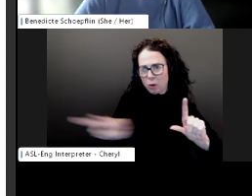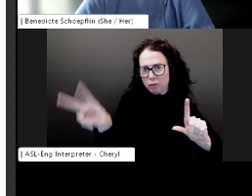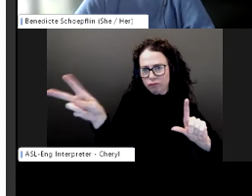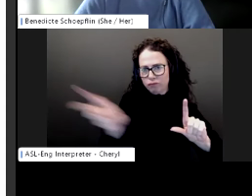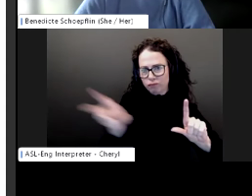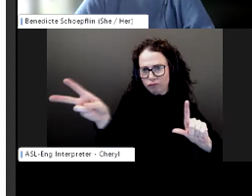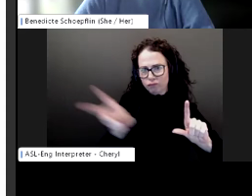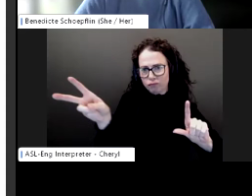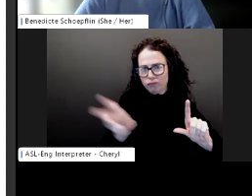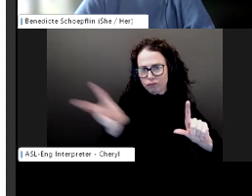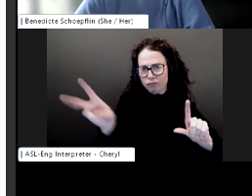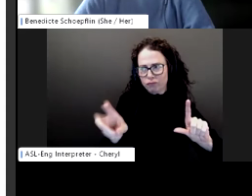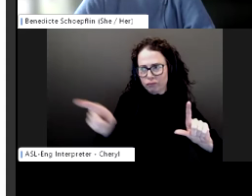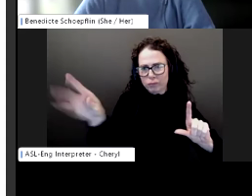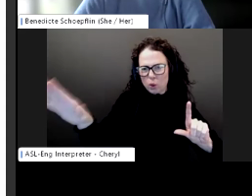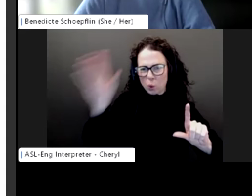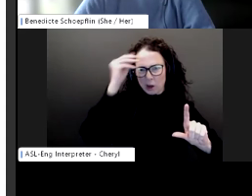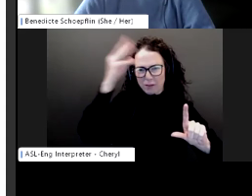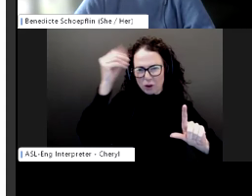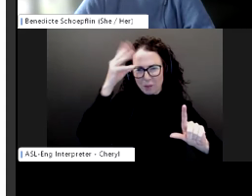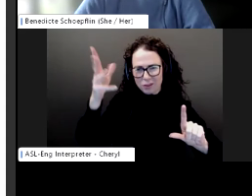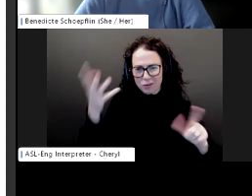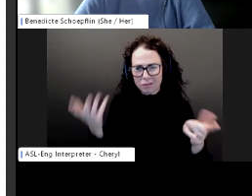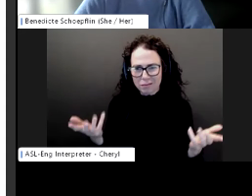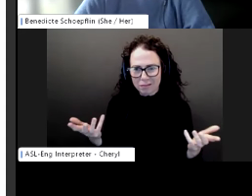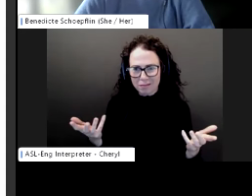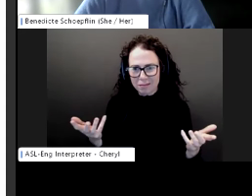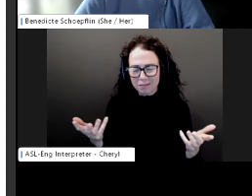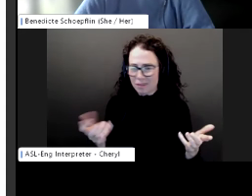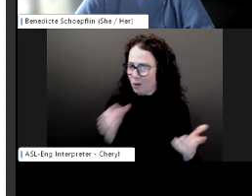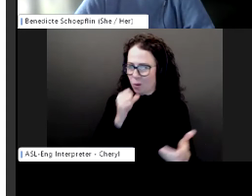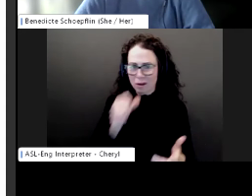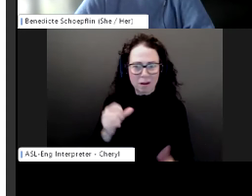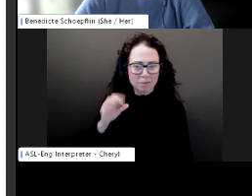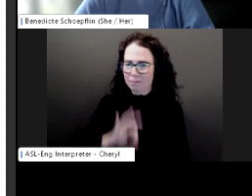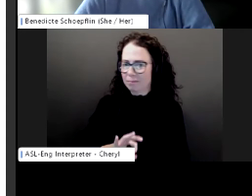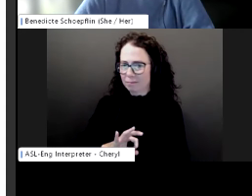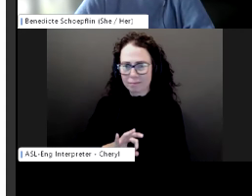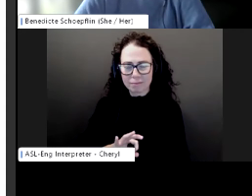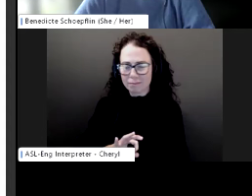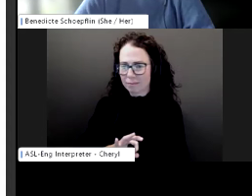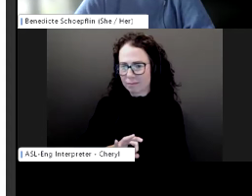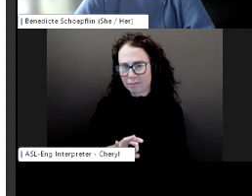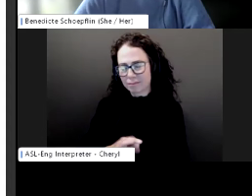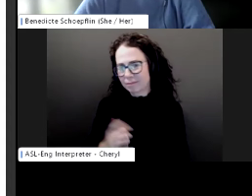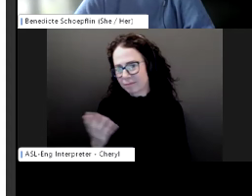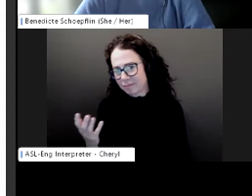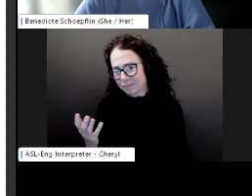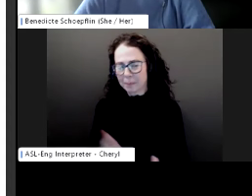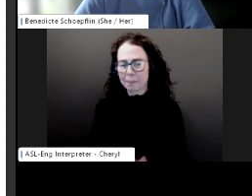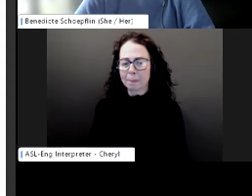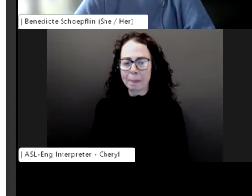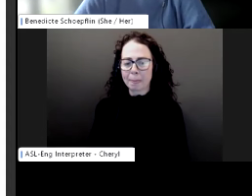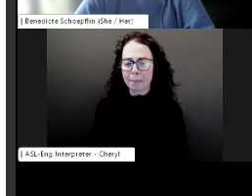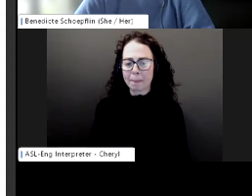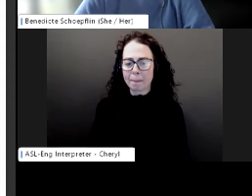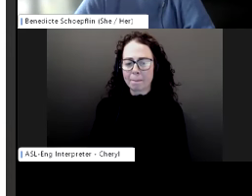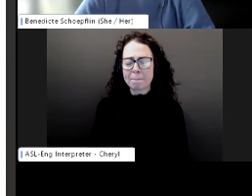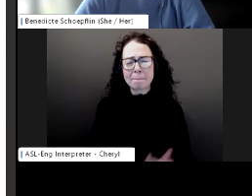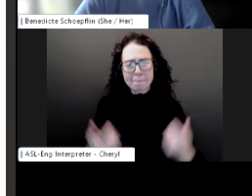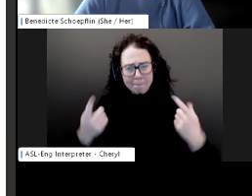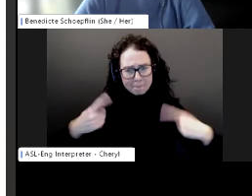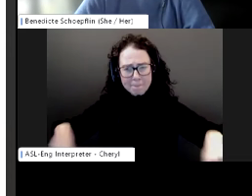surfing the web. So it won't help you, certainly not help you that much. And that's why we have to understand